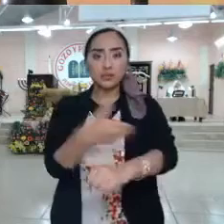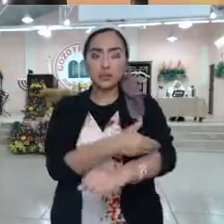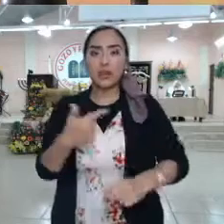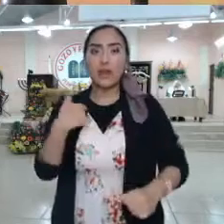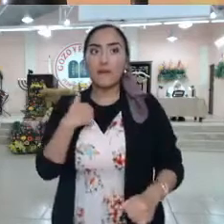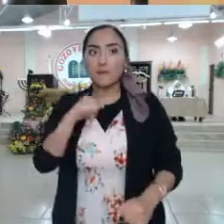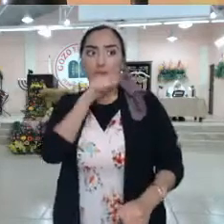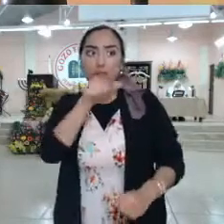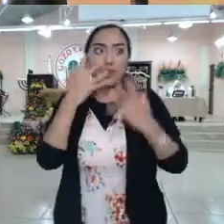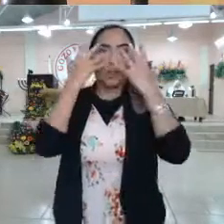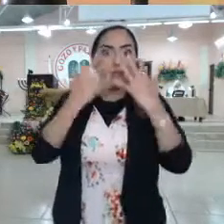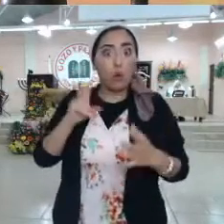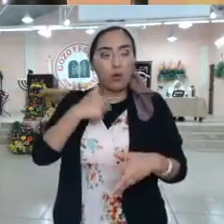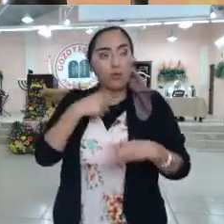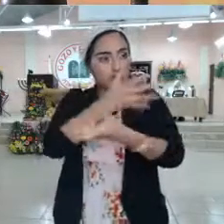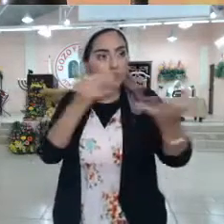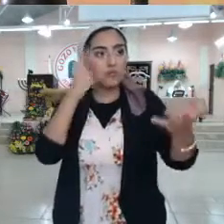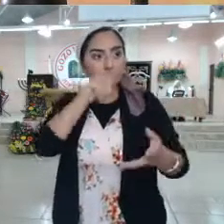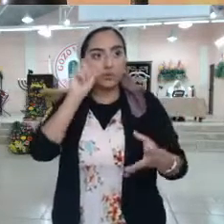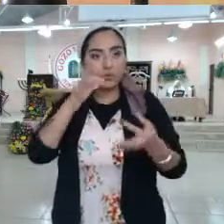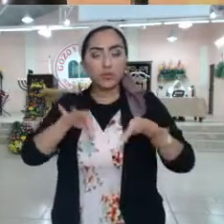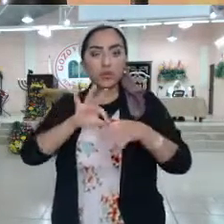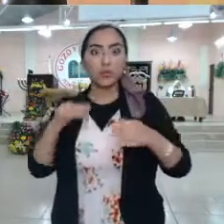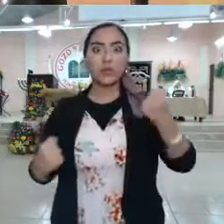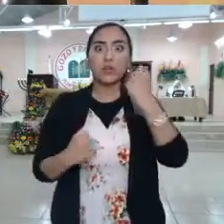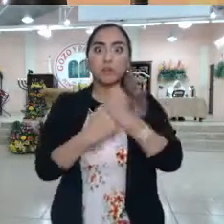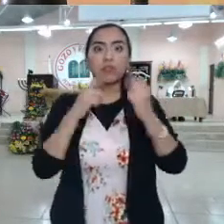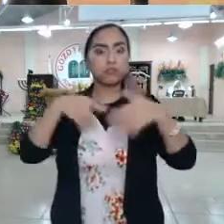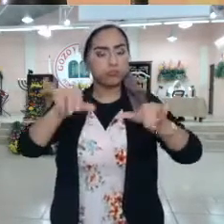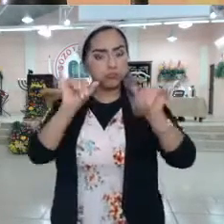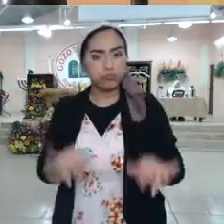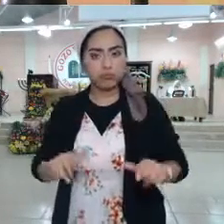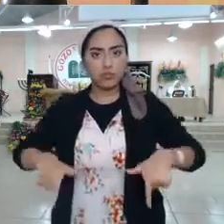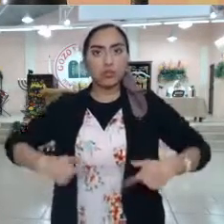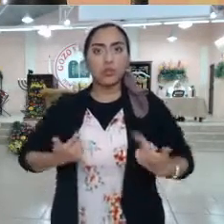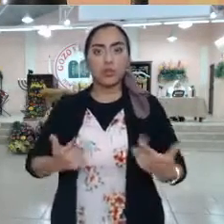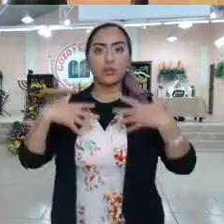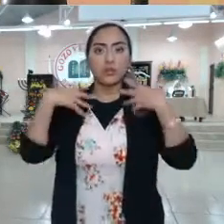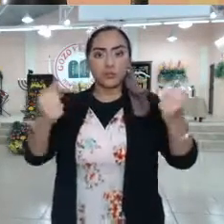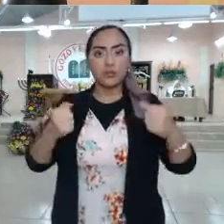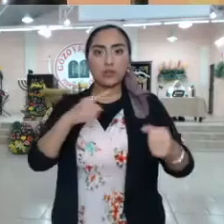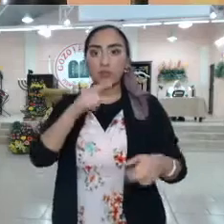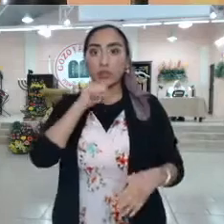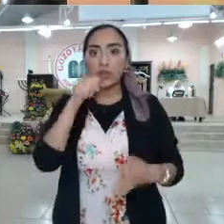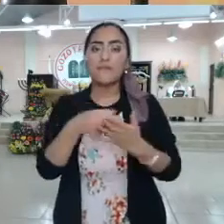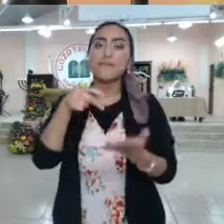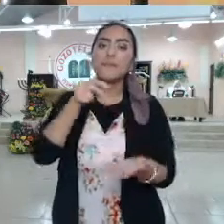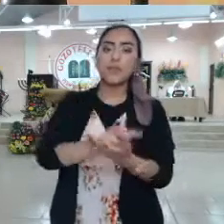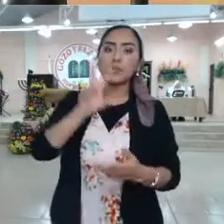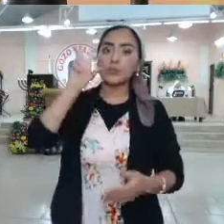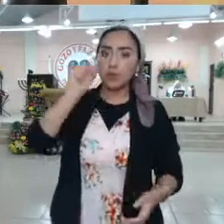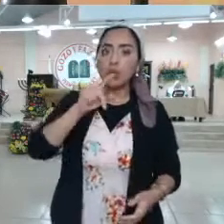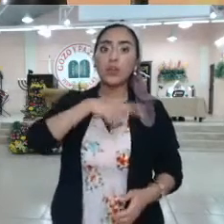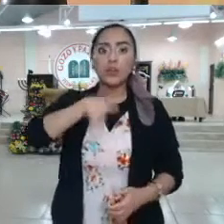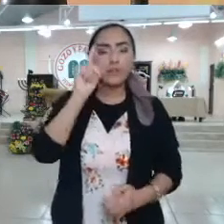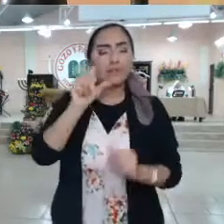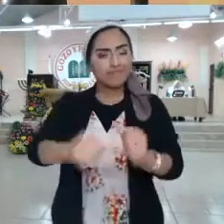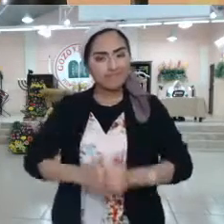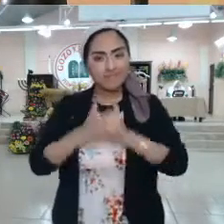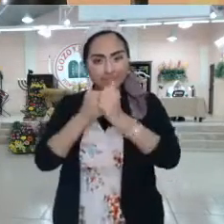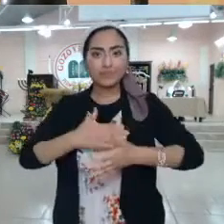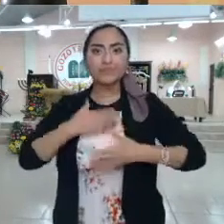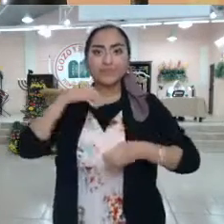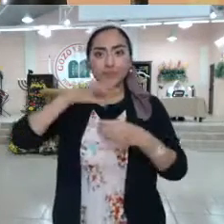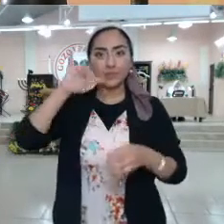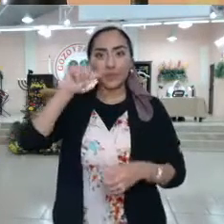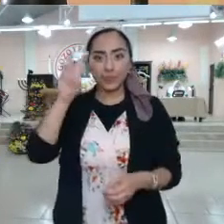going to happen, really strong things are going to happen. I'm not disencouraging. I'm telling you this so you get more encouraged. You stay firm and you don't have to